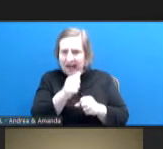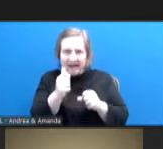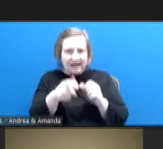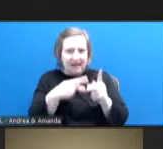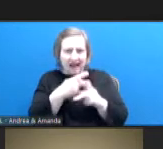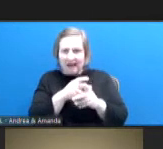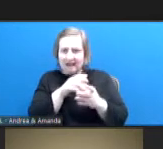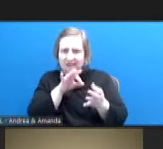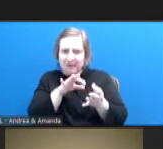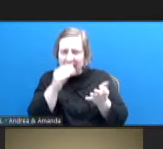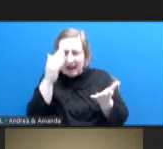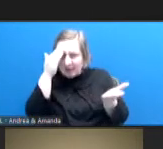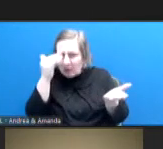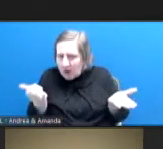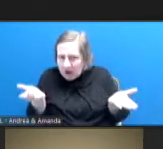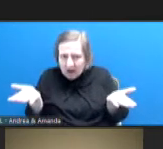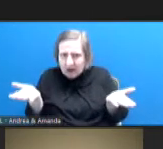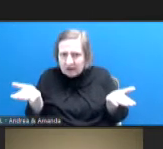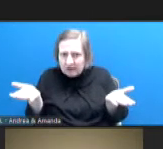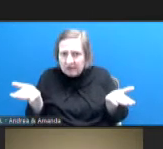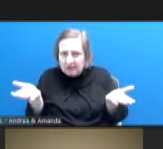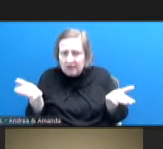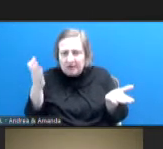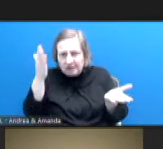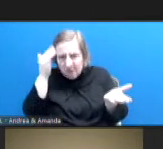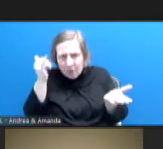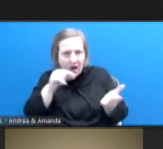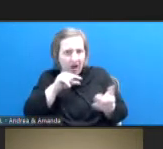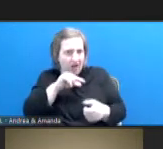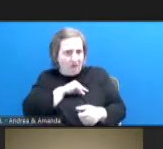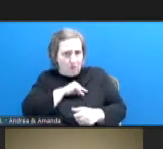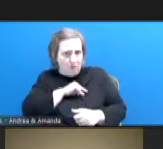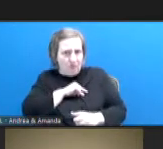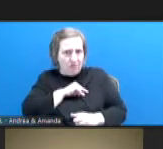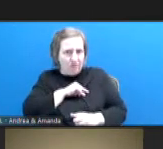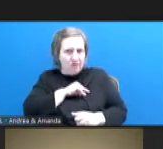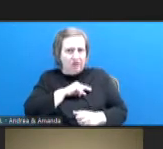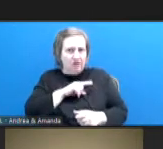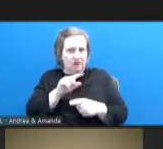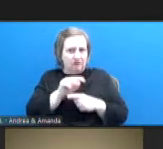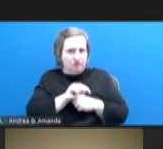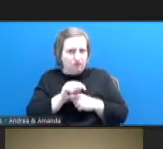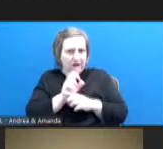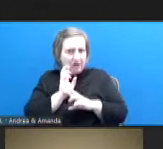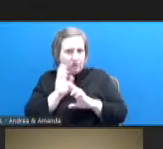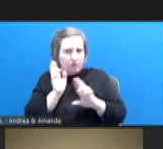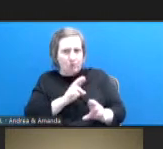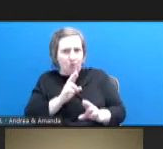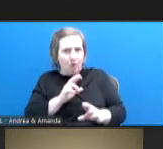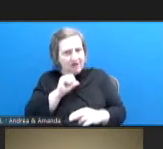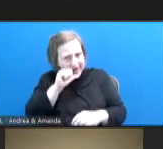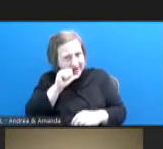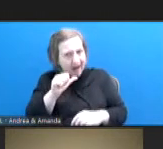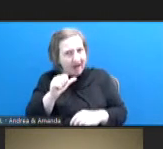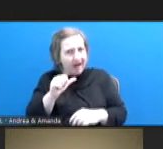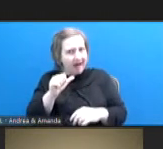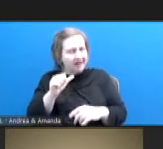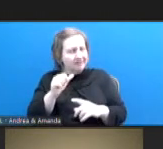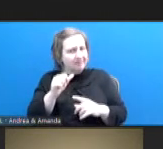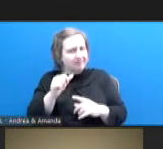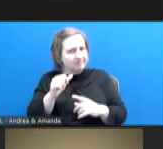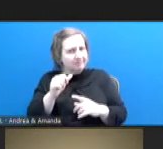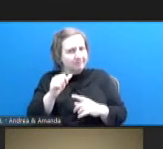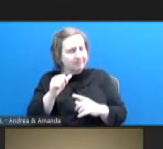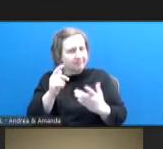as to why the quality of training report wasn't taken into